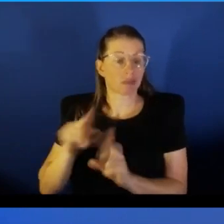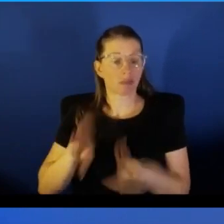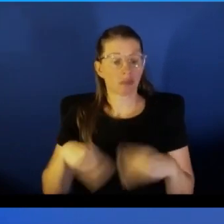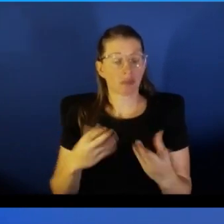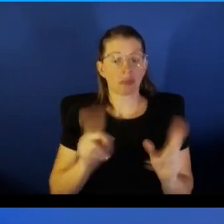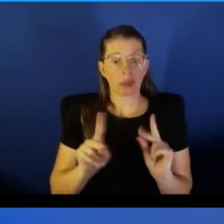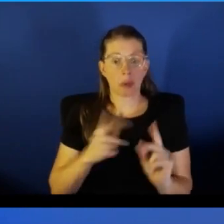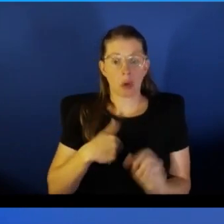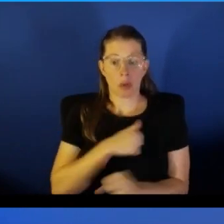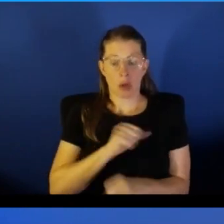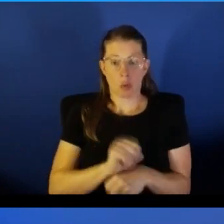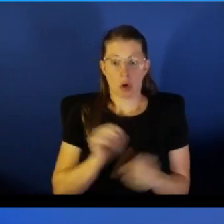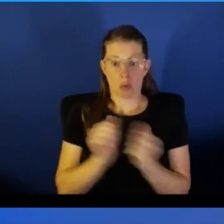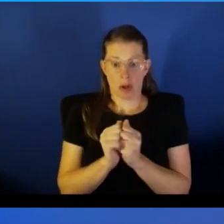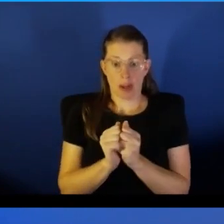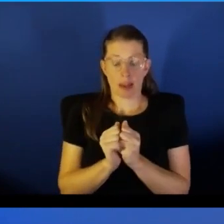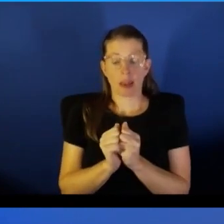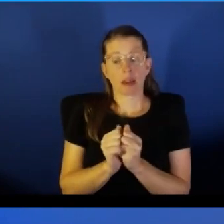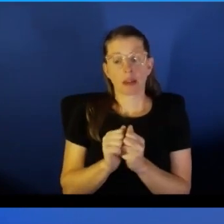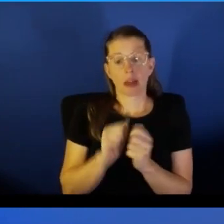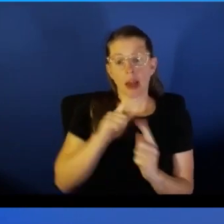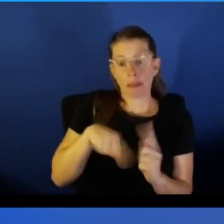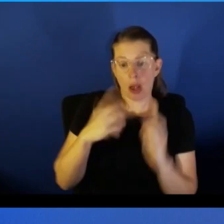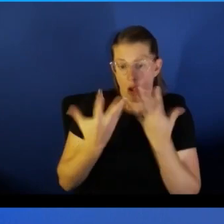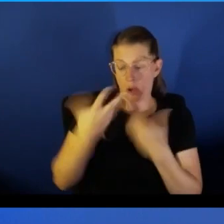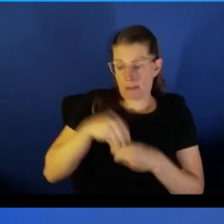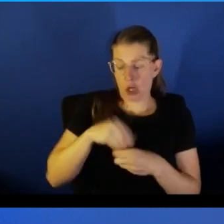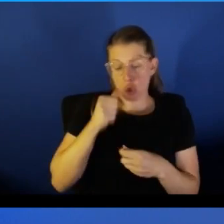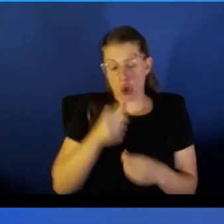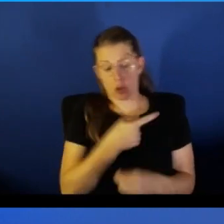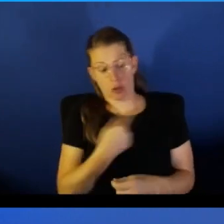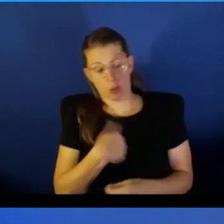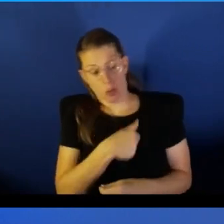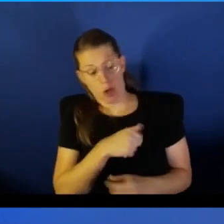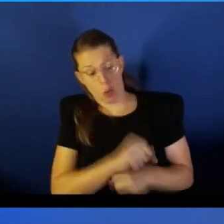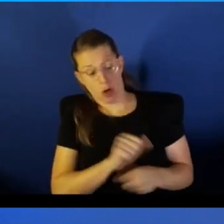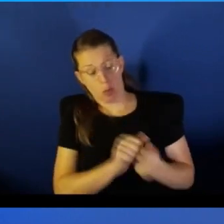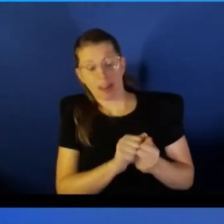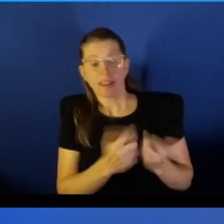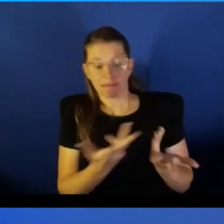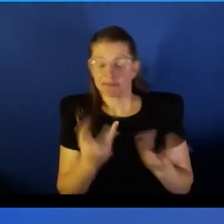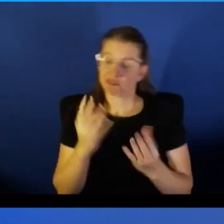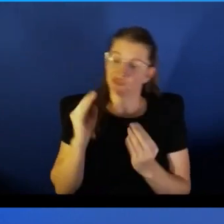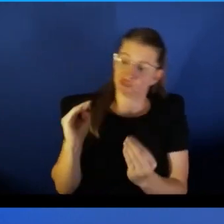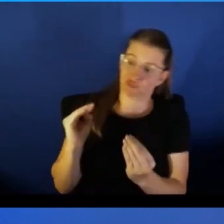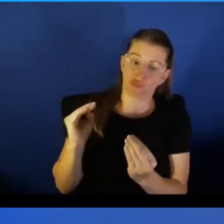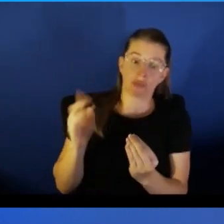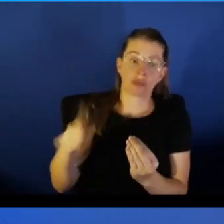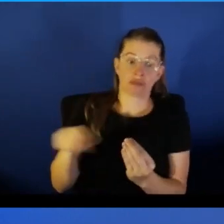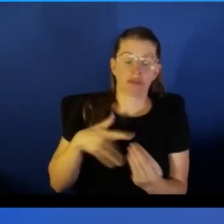with information about autism and about the girls that we're working with, and so that they will feel